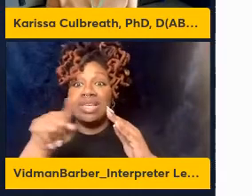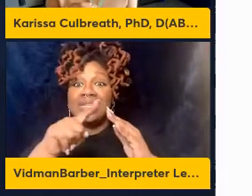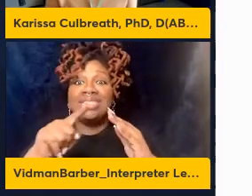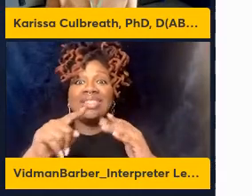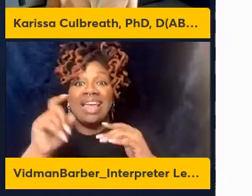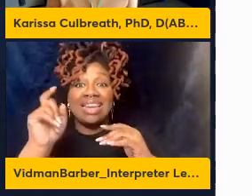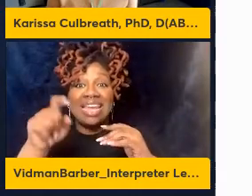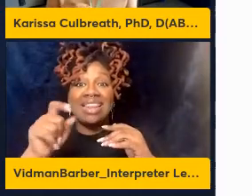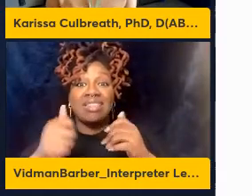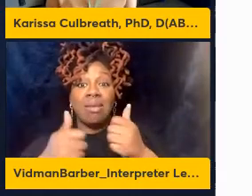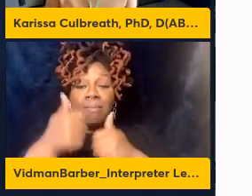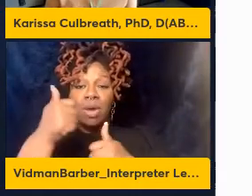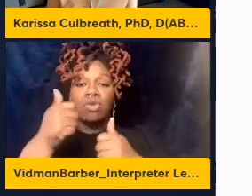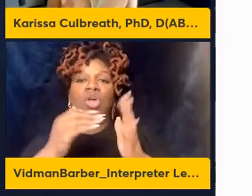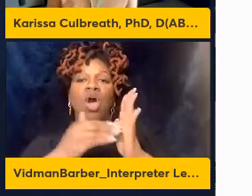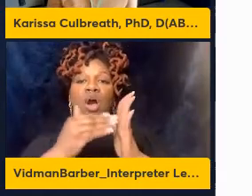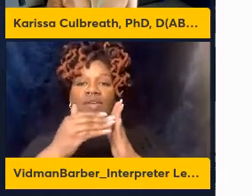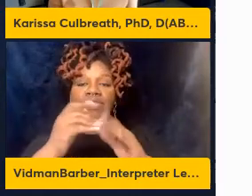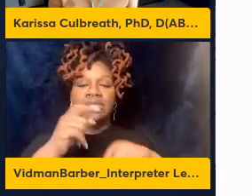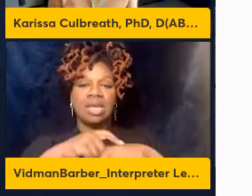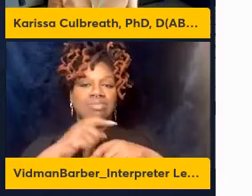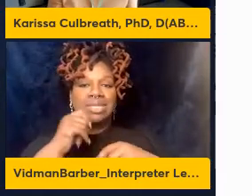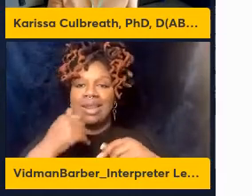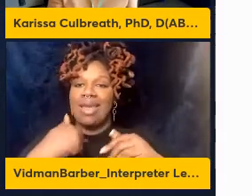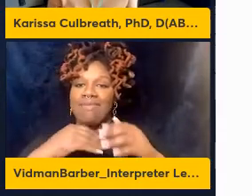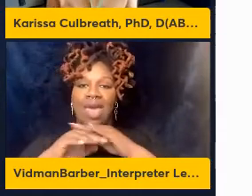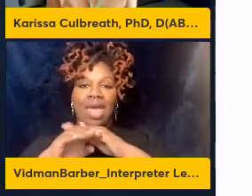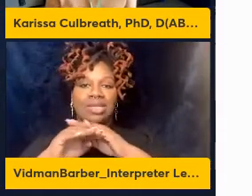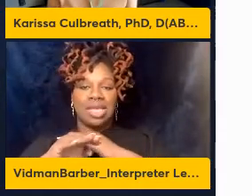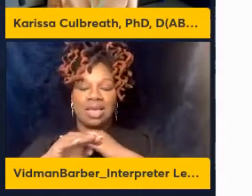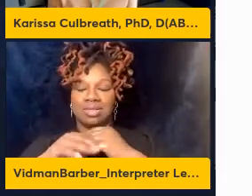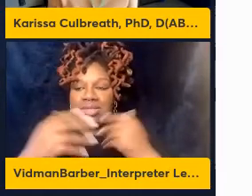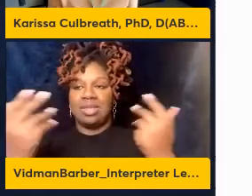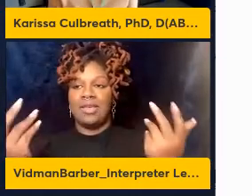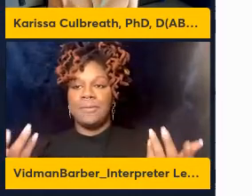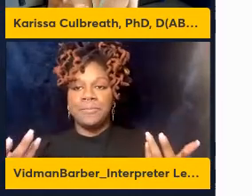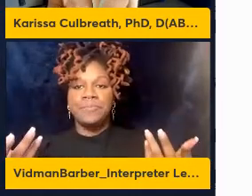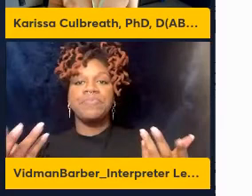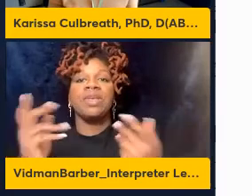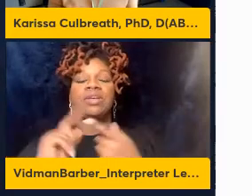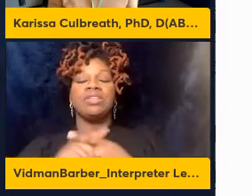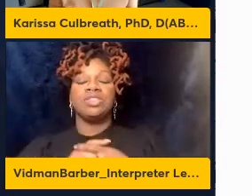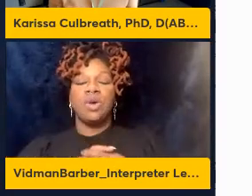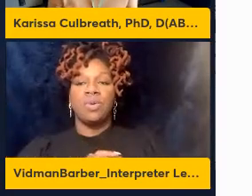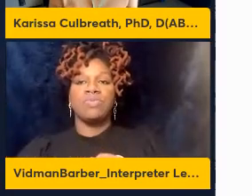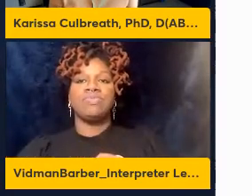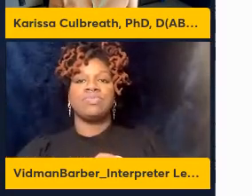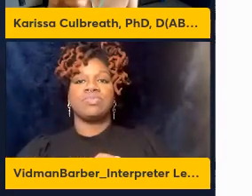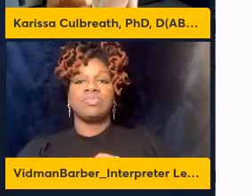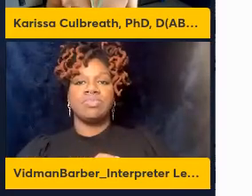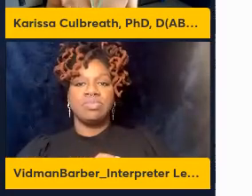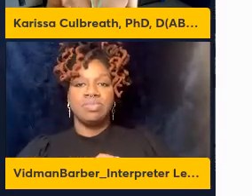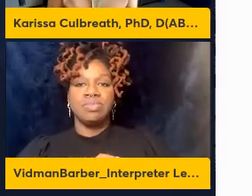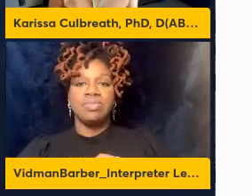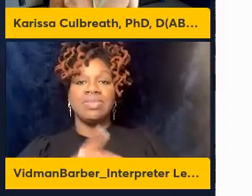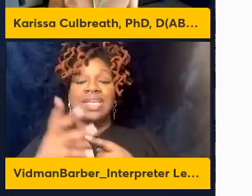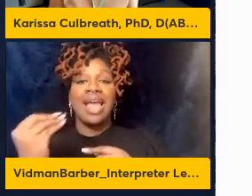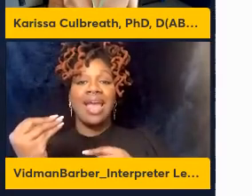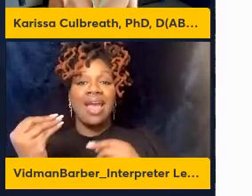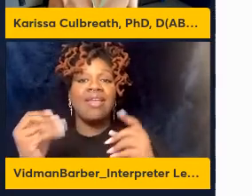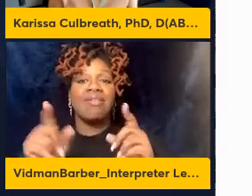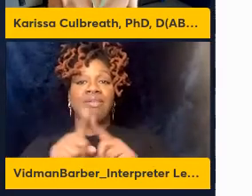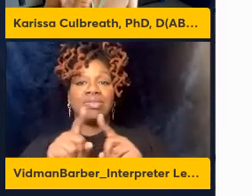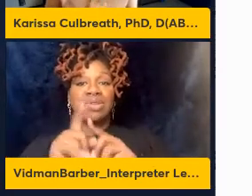most often did not access and did not have access to the testing. And so